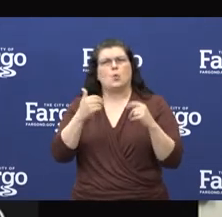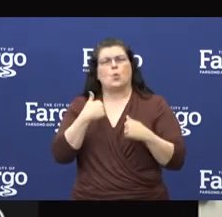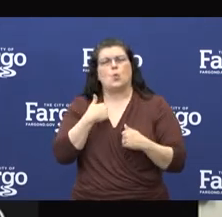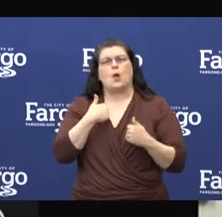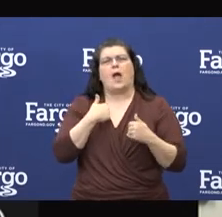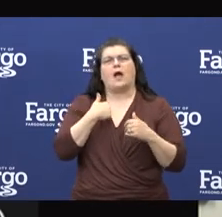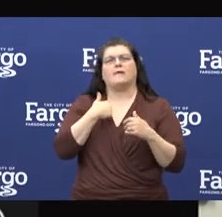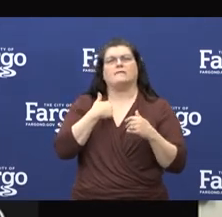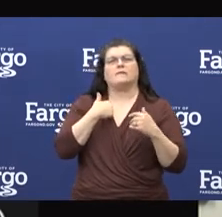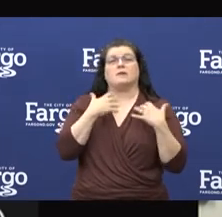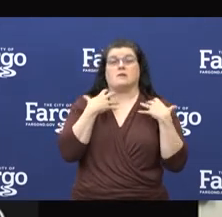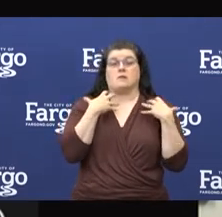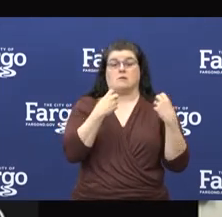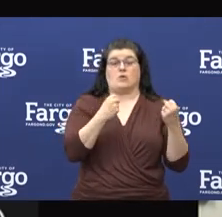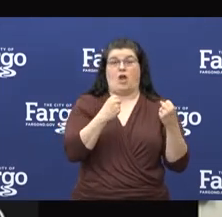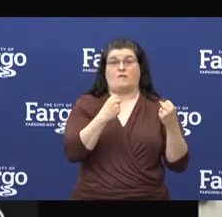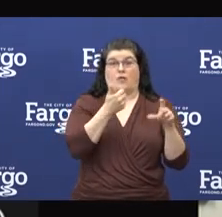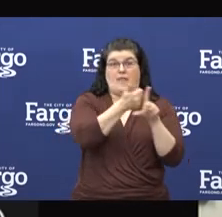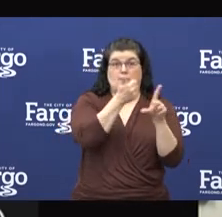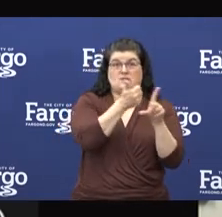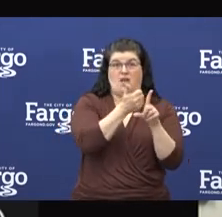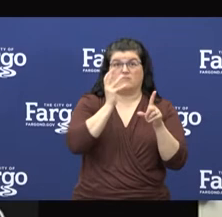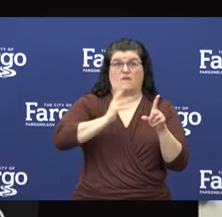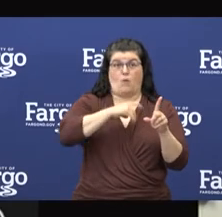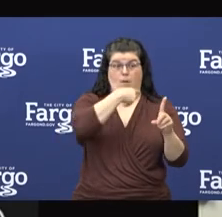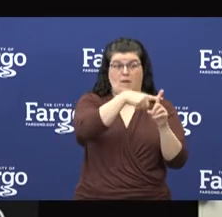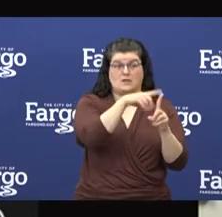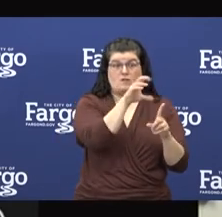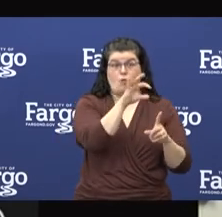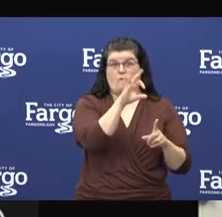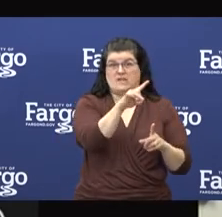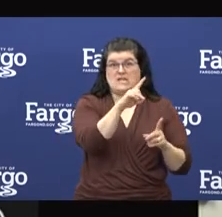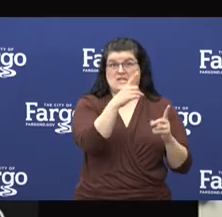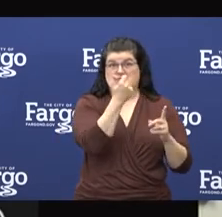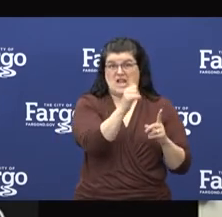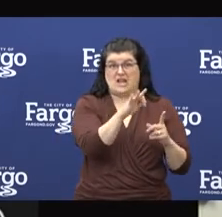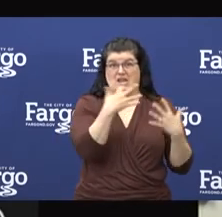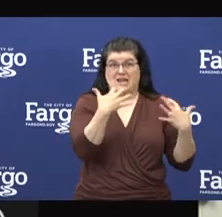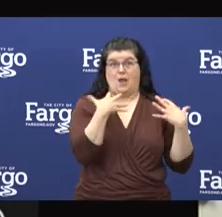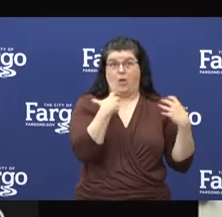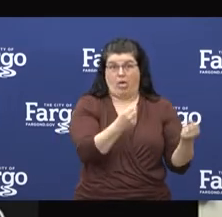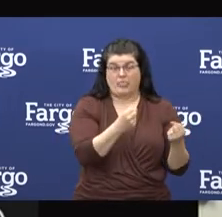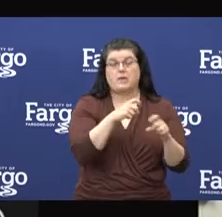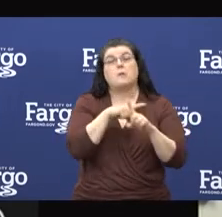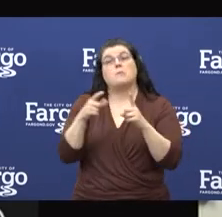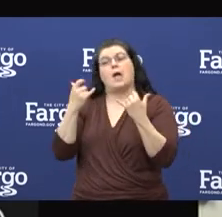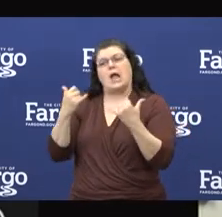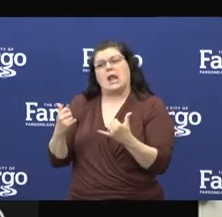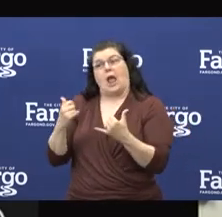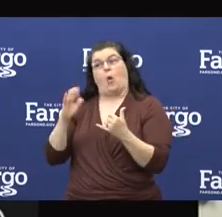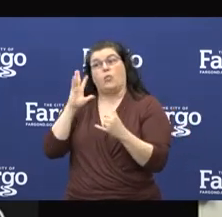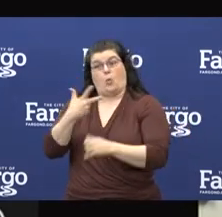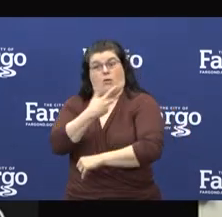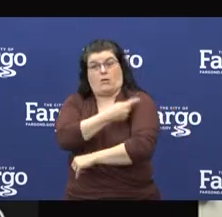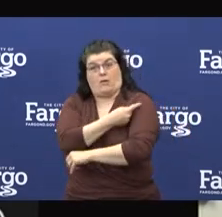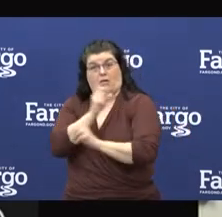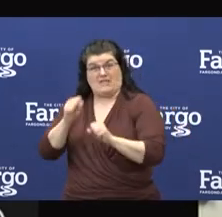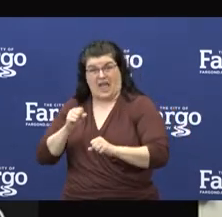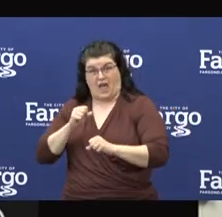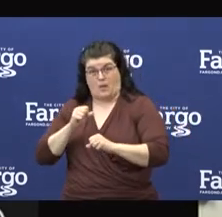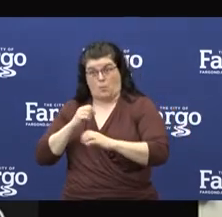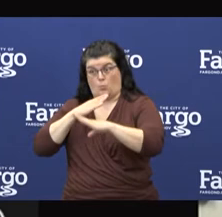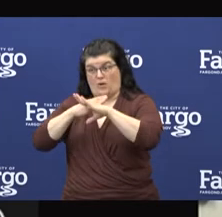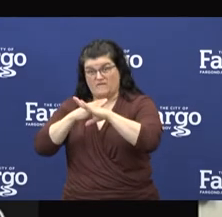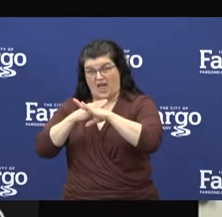naturally recovered from COVID-19. It's still not clear whether this means this vaccine will prevent infection or